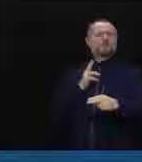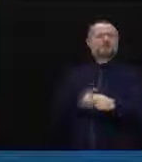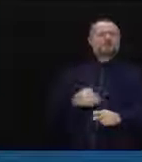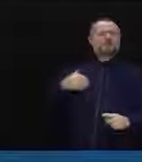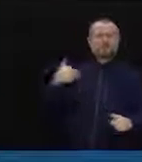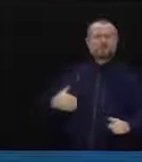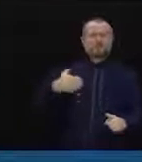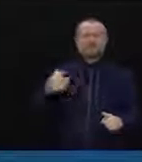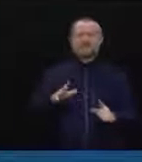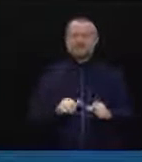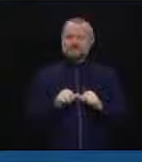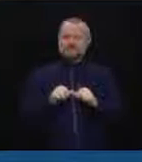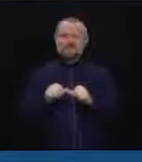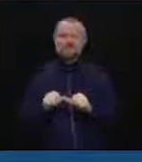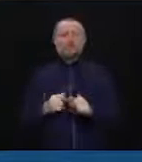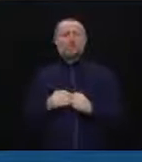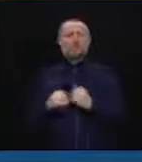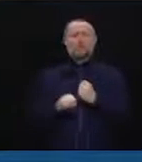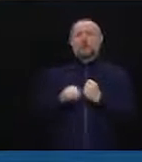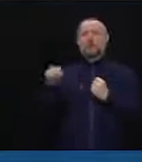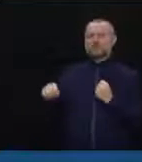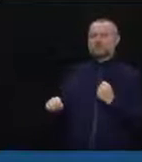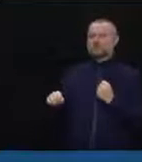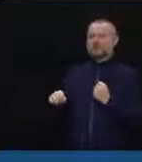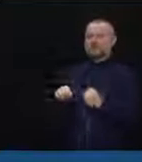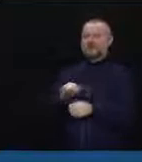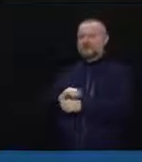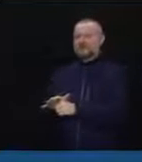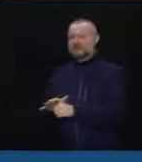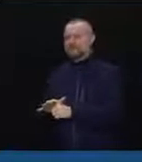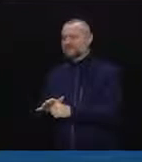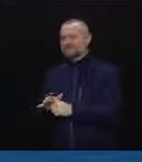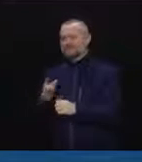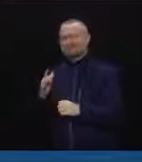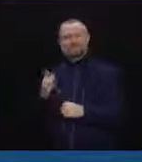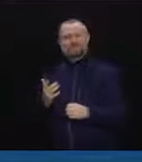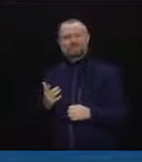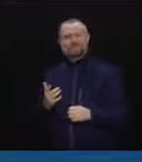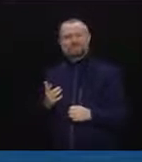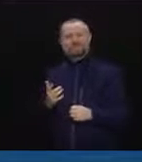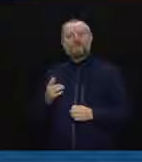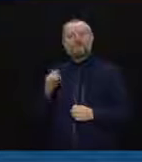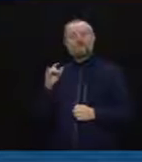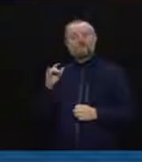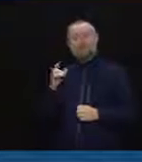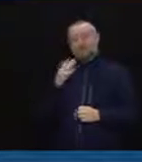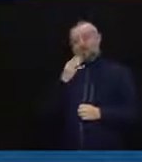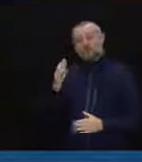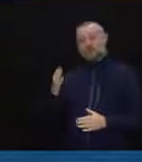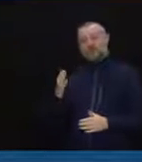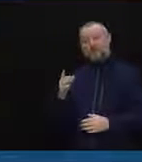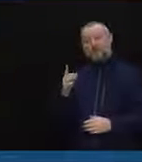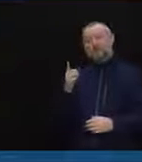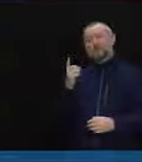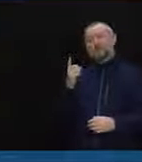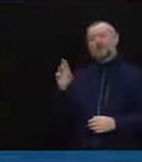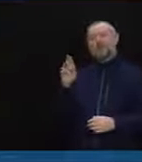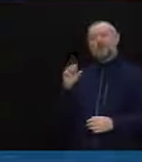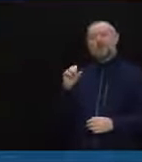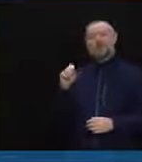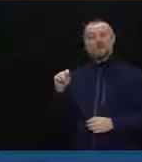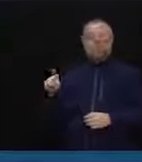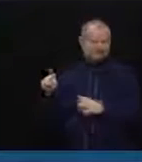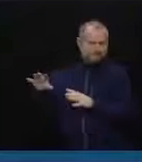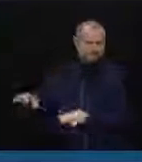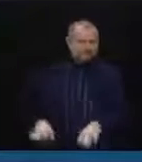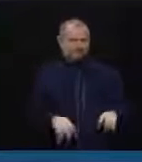very fortunate to have Dr. Bassett being willing to champion this issue and lead our research into this and